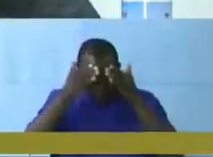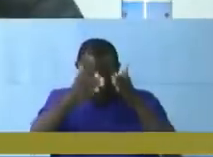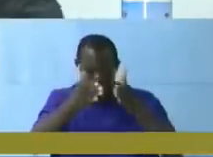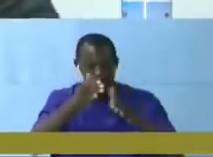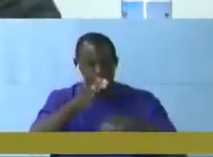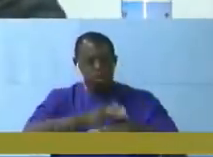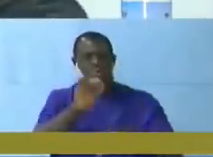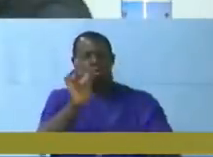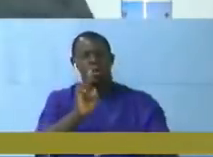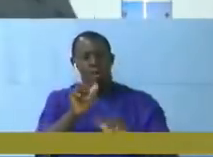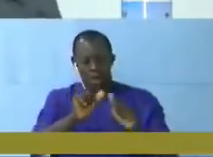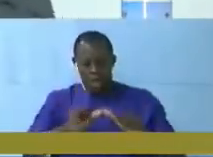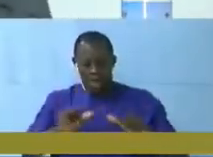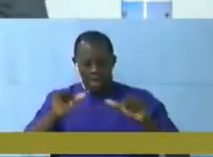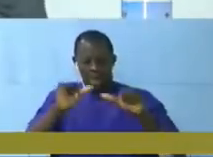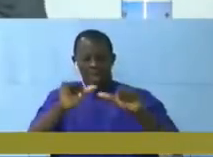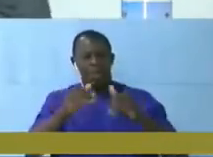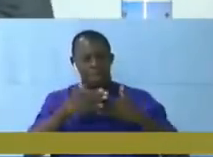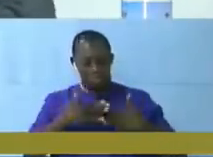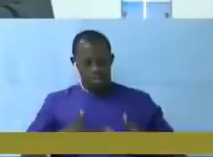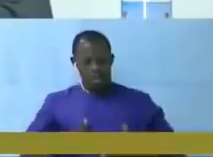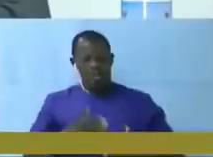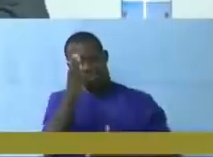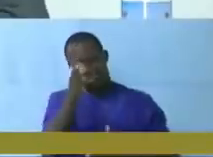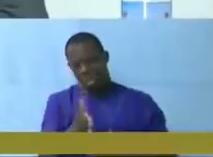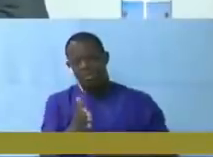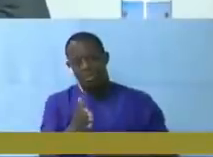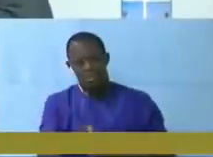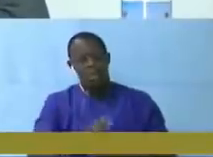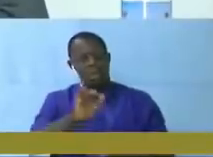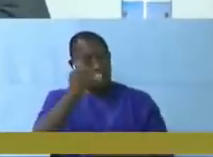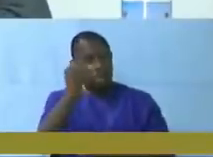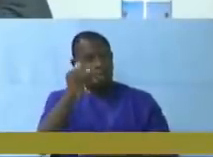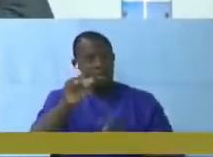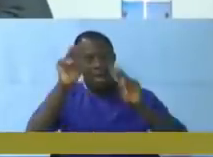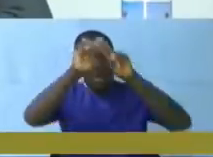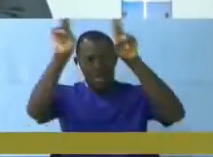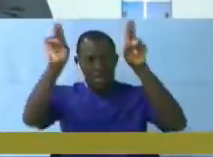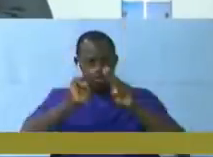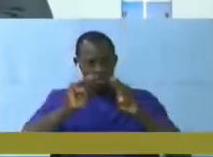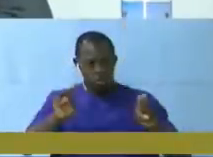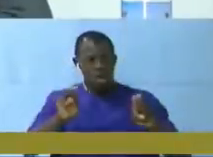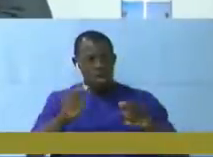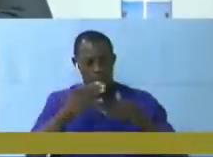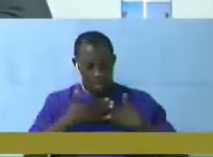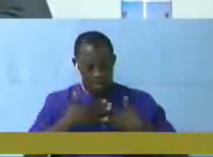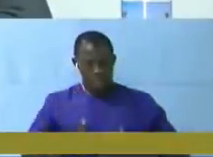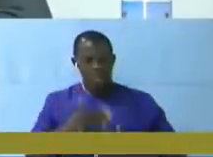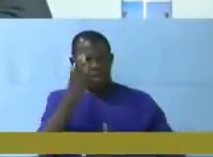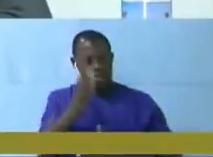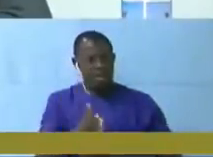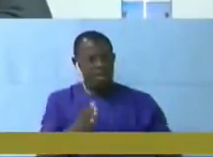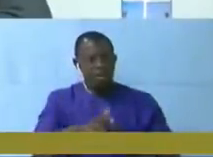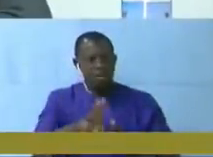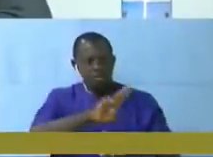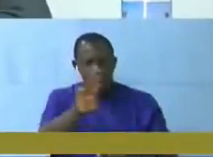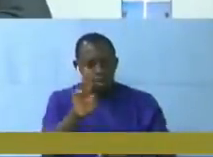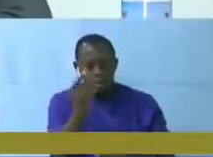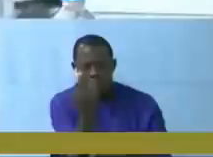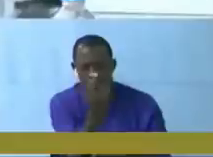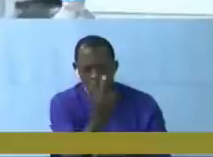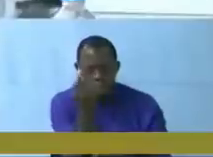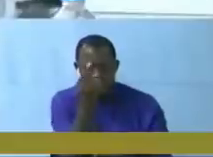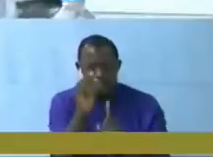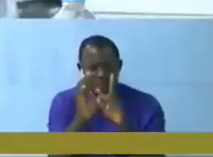uppe yeb yang ko def lu aju ci yelle fi doom adama. Yeah, international human rights law. Wow. Not just specialized, it's also my area